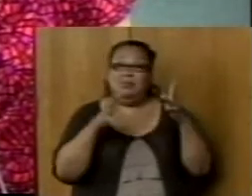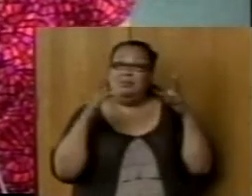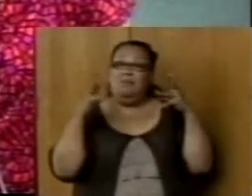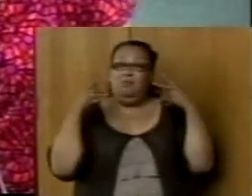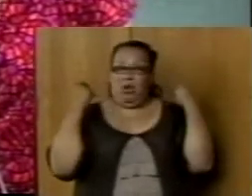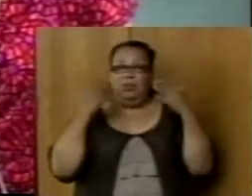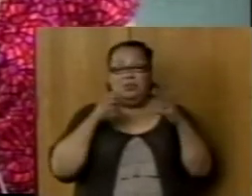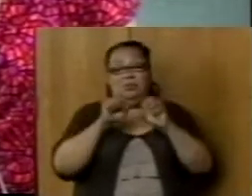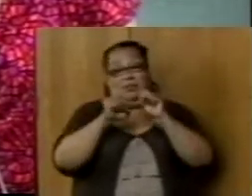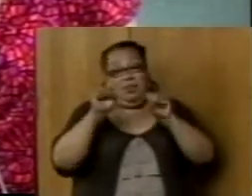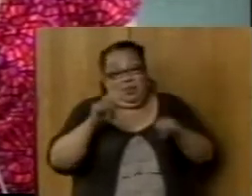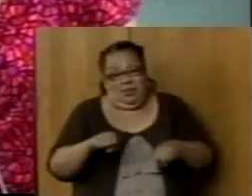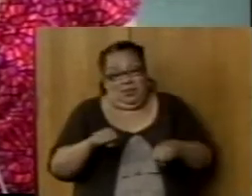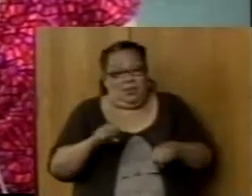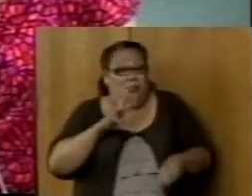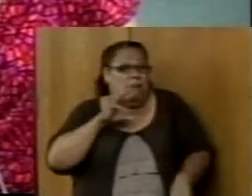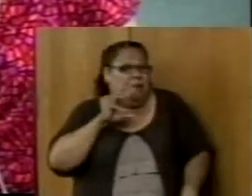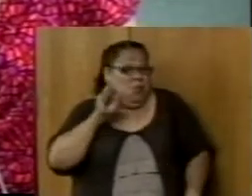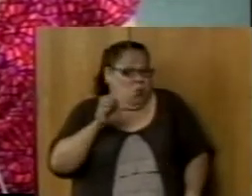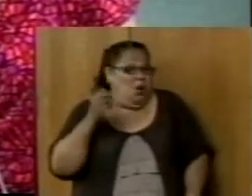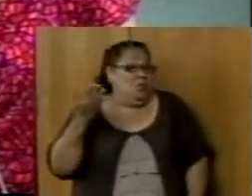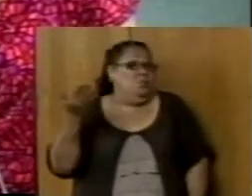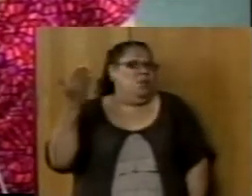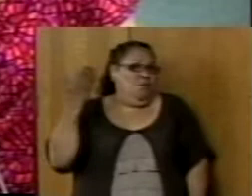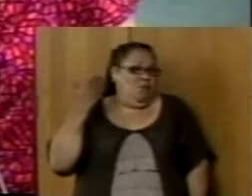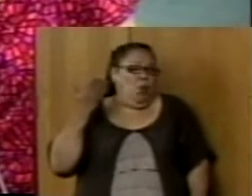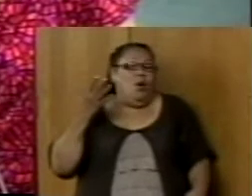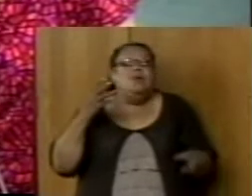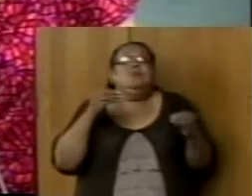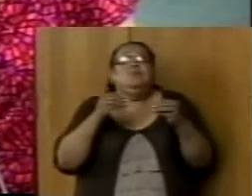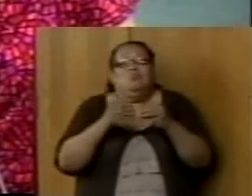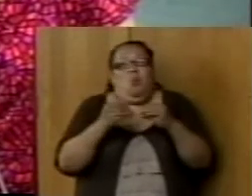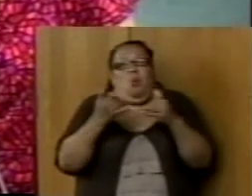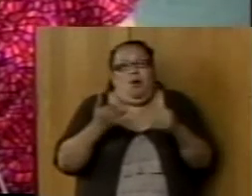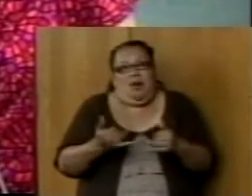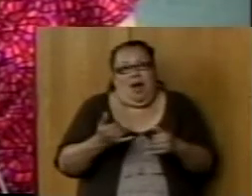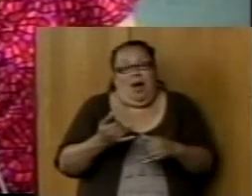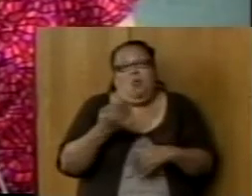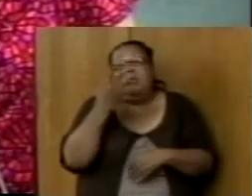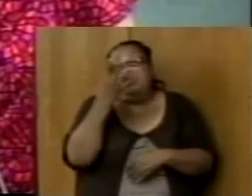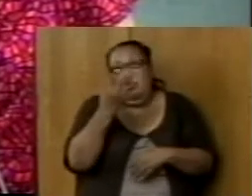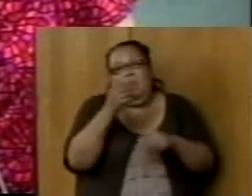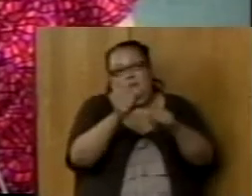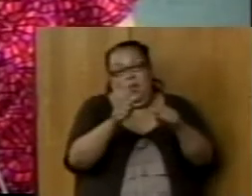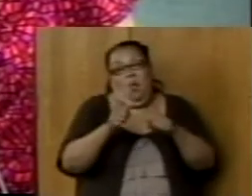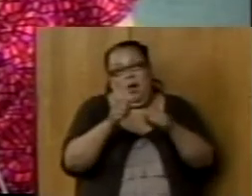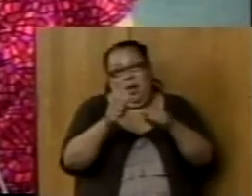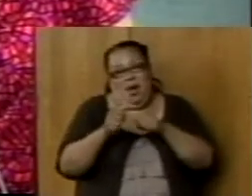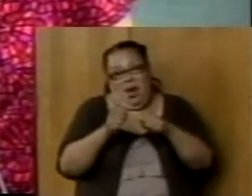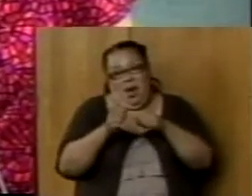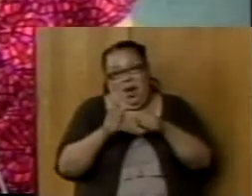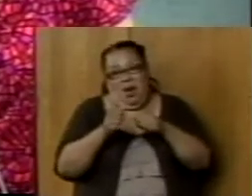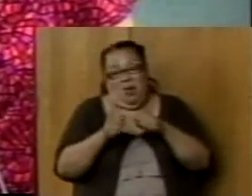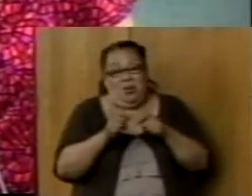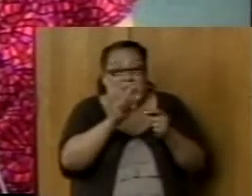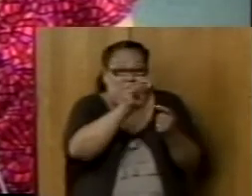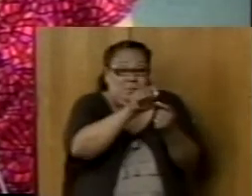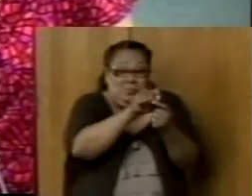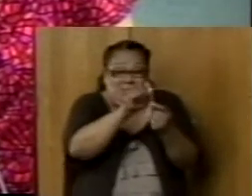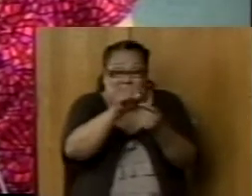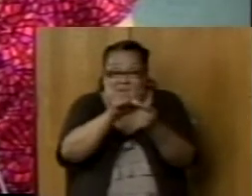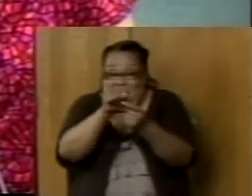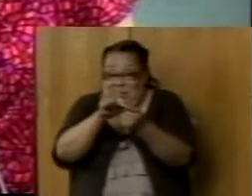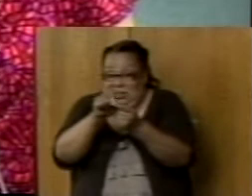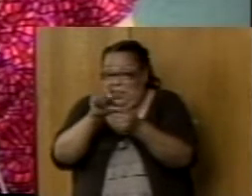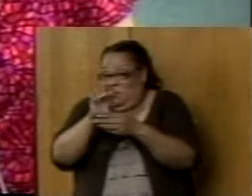of the system. If it was before, it is even now in all 4 core areas, and it has the specificities for our new